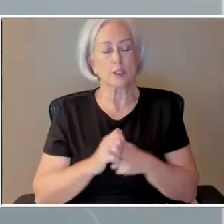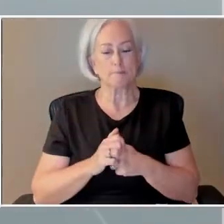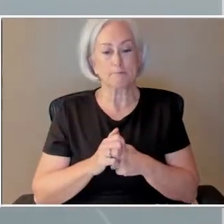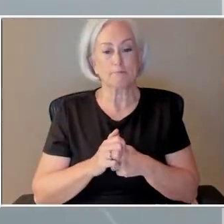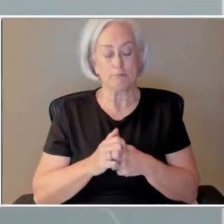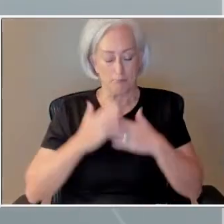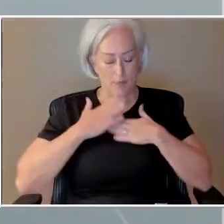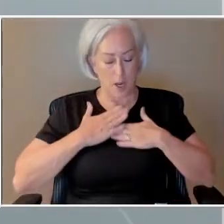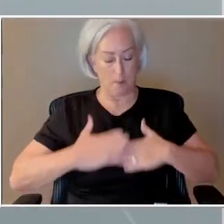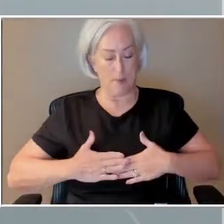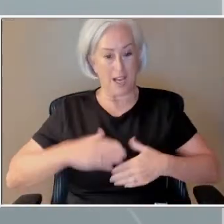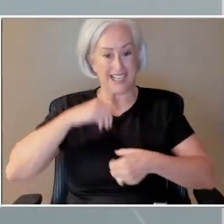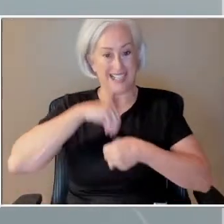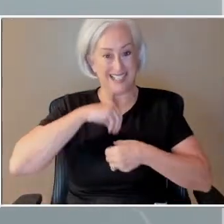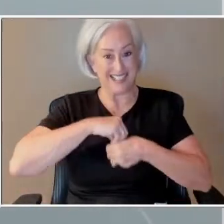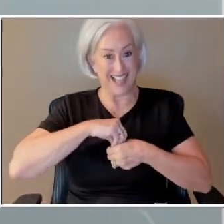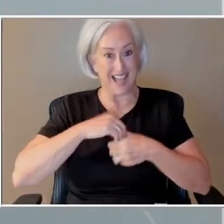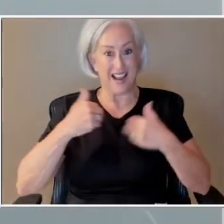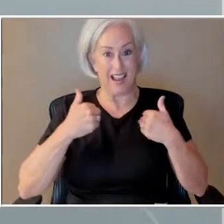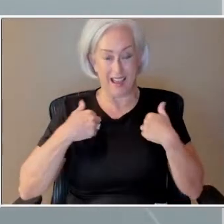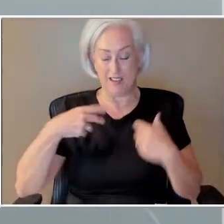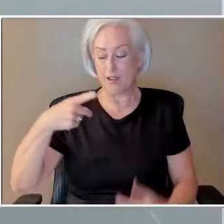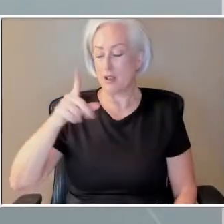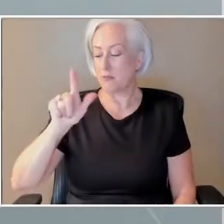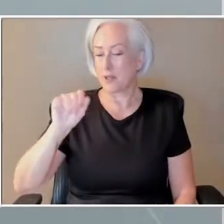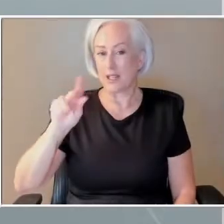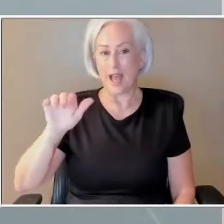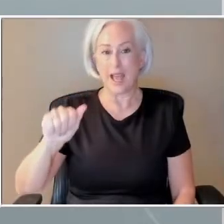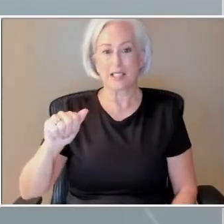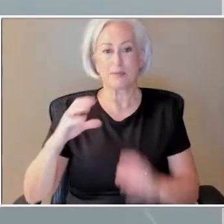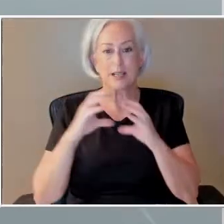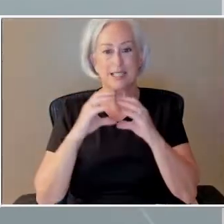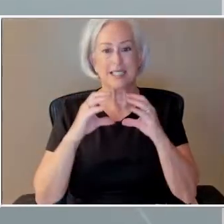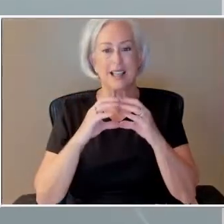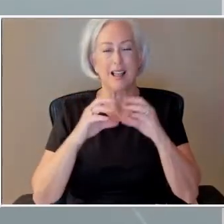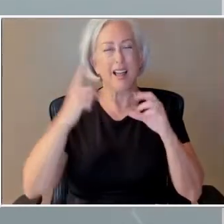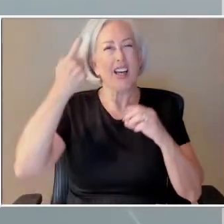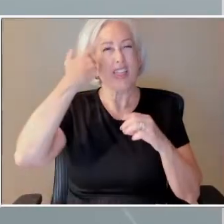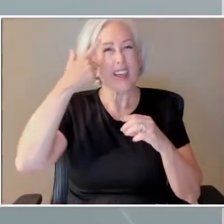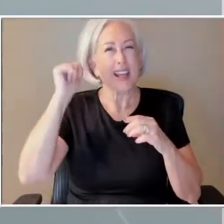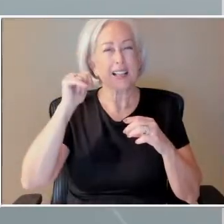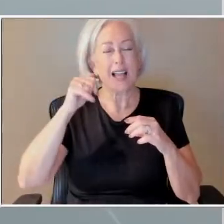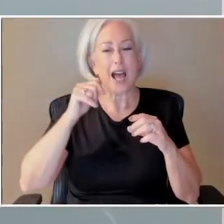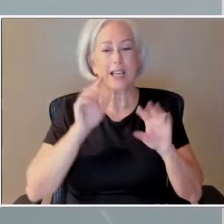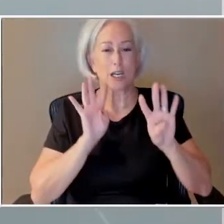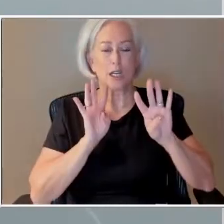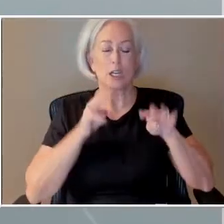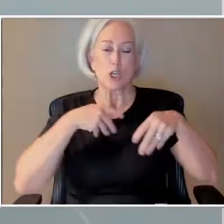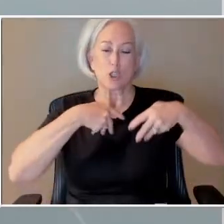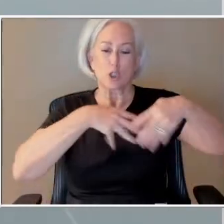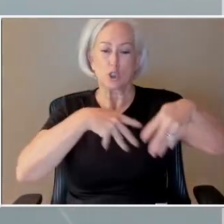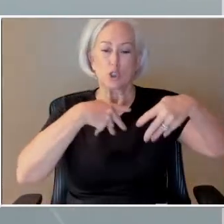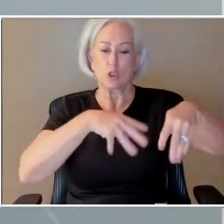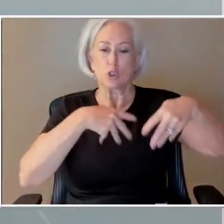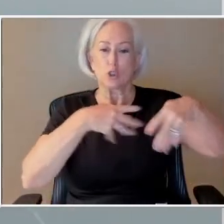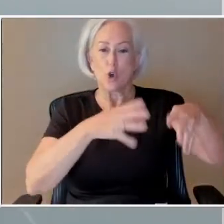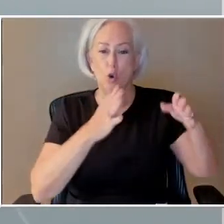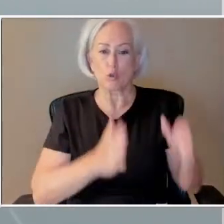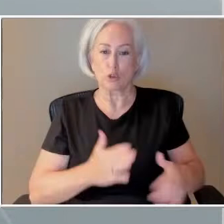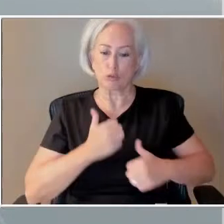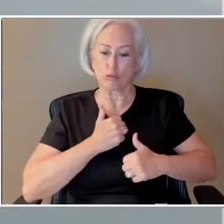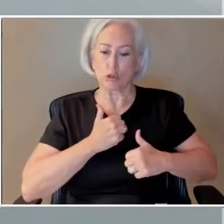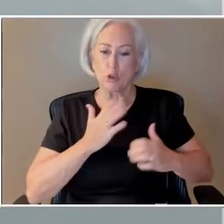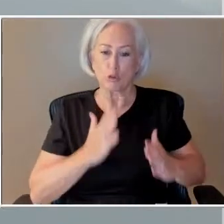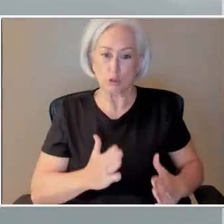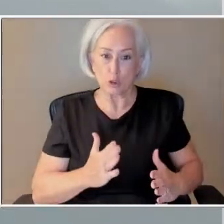body contains plasma cells, and you can consider it as our soldiers that produce antibodies like missiles to attack